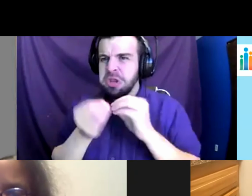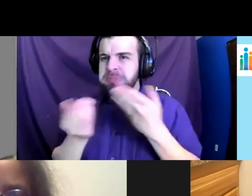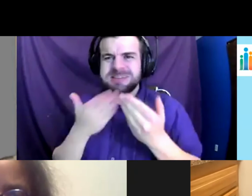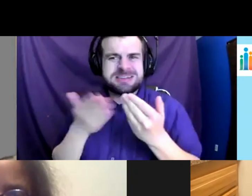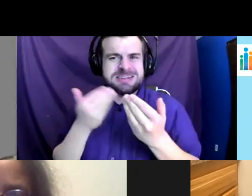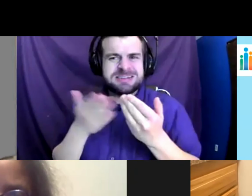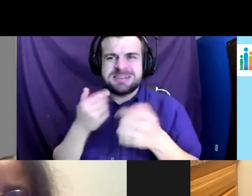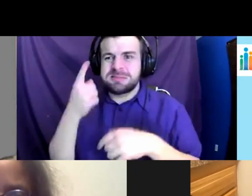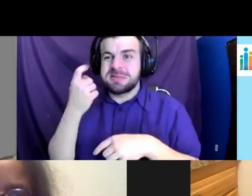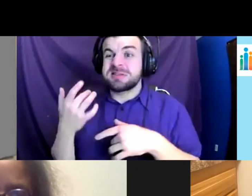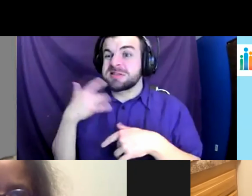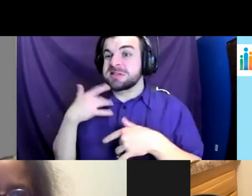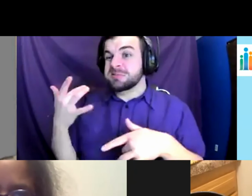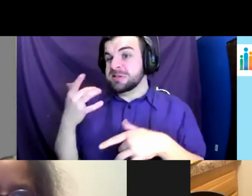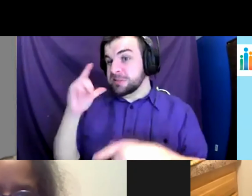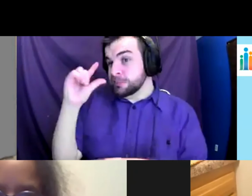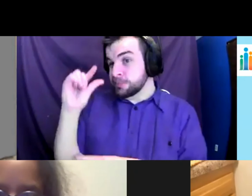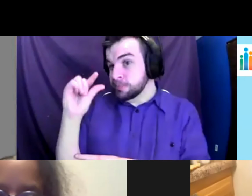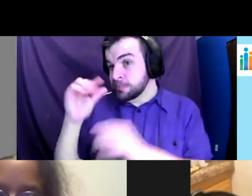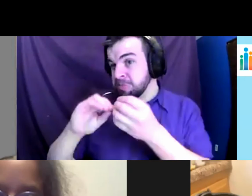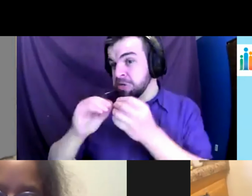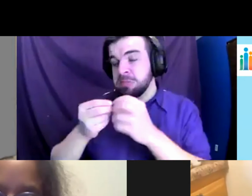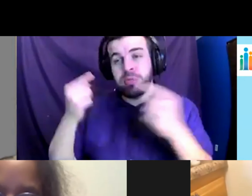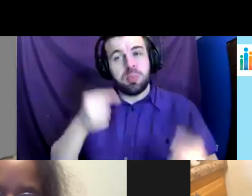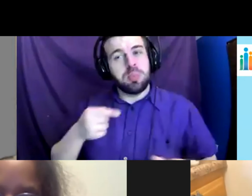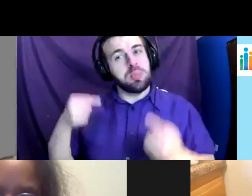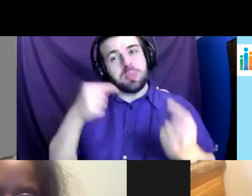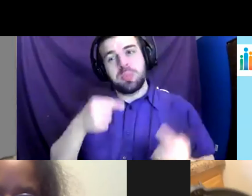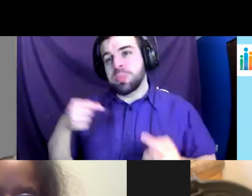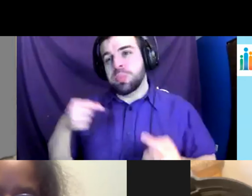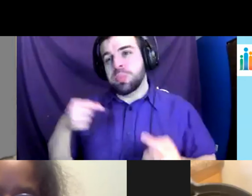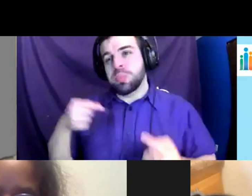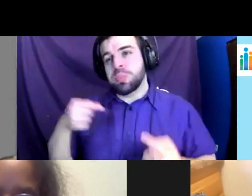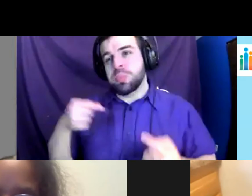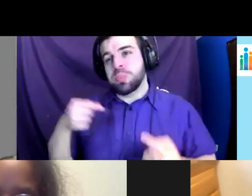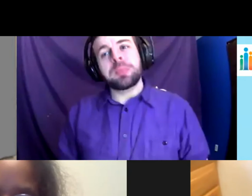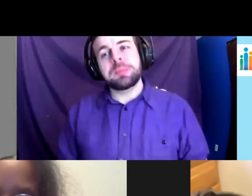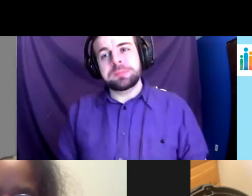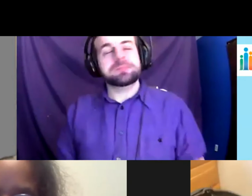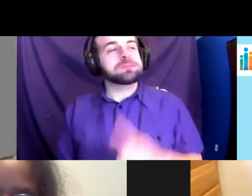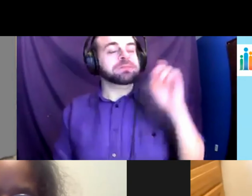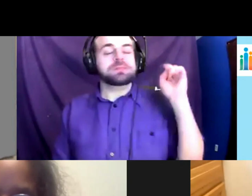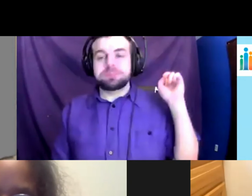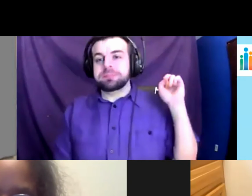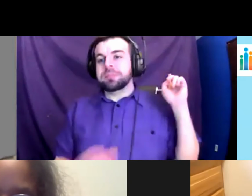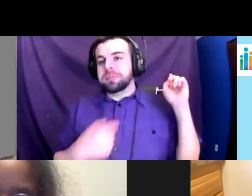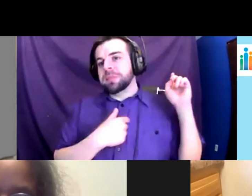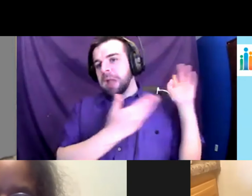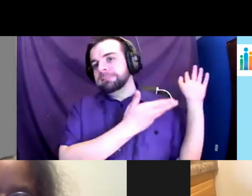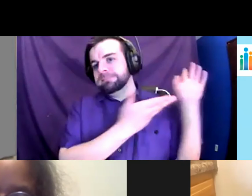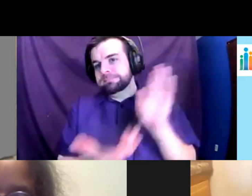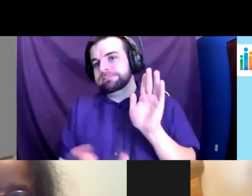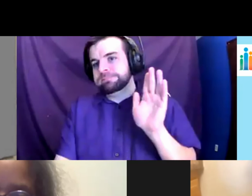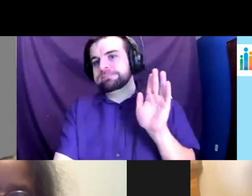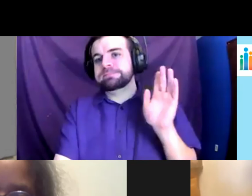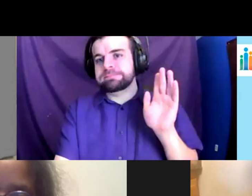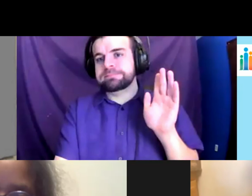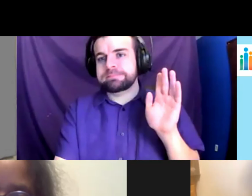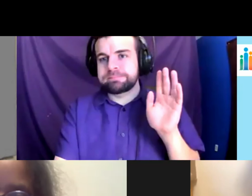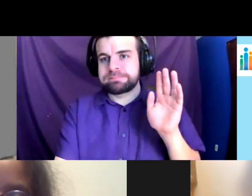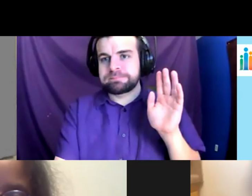small numbers. That is great. I took the thing down to show you. See, you could just put the beans